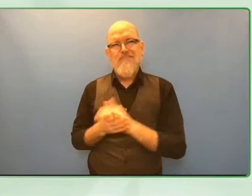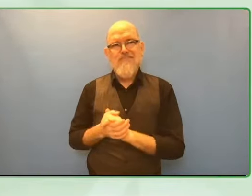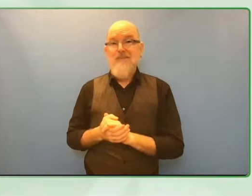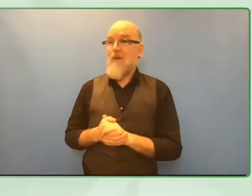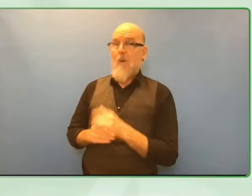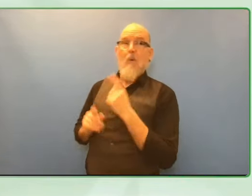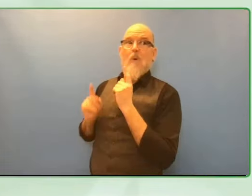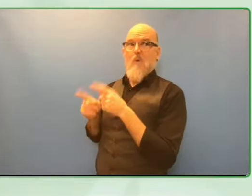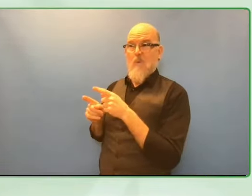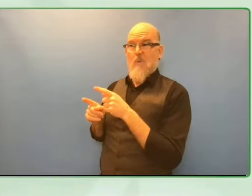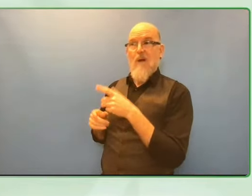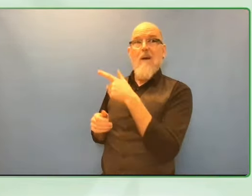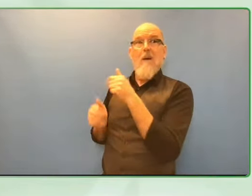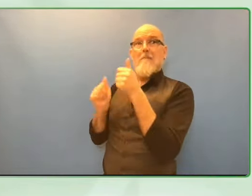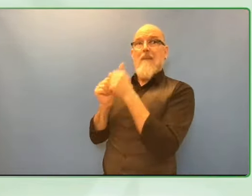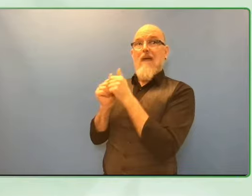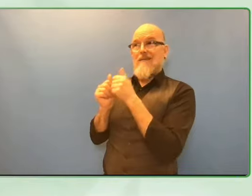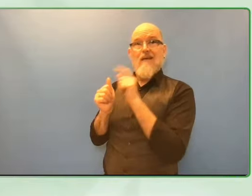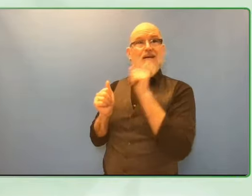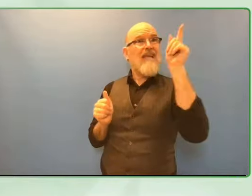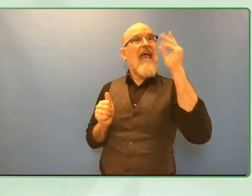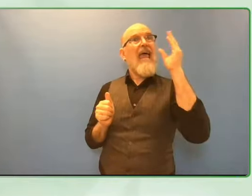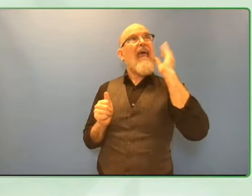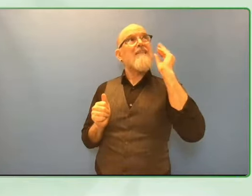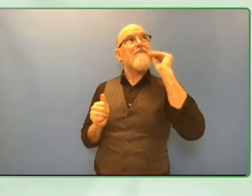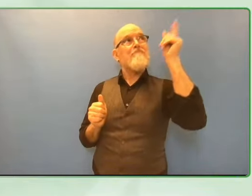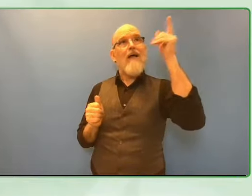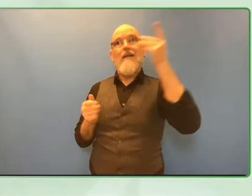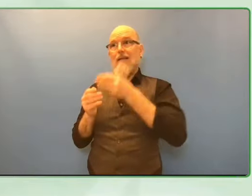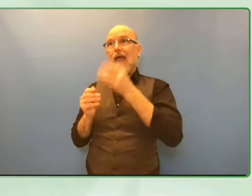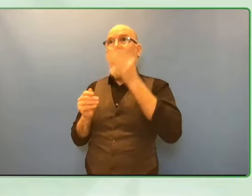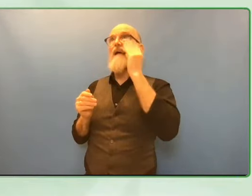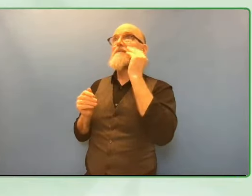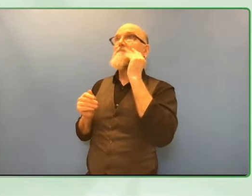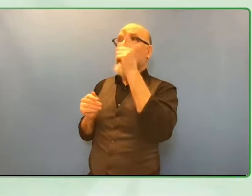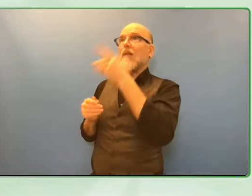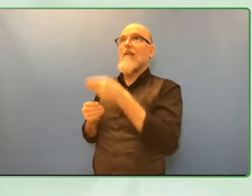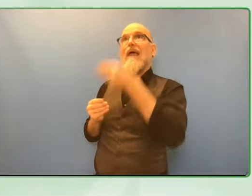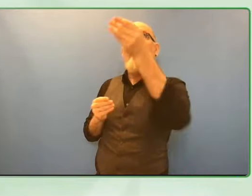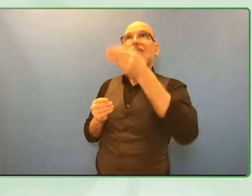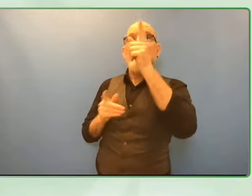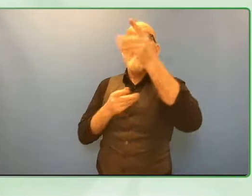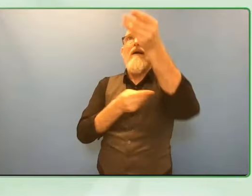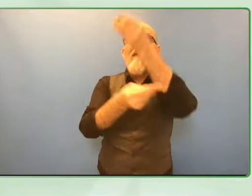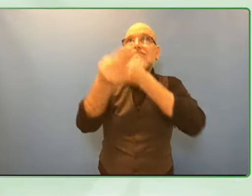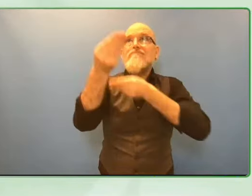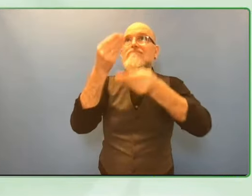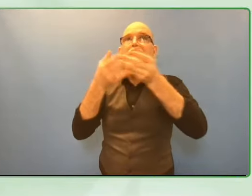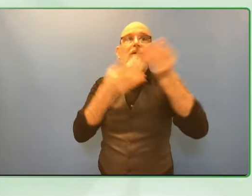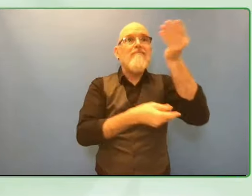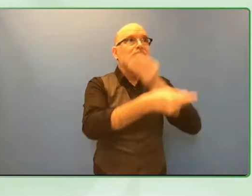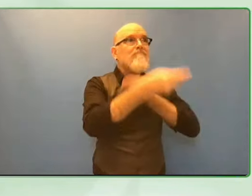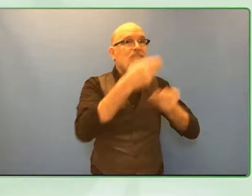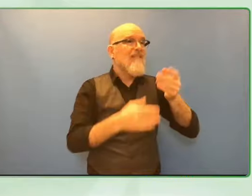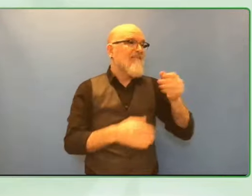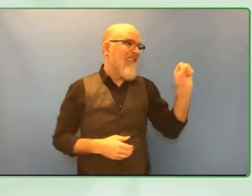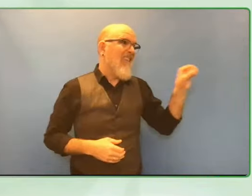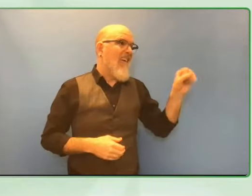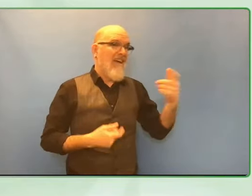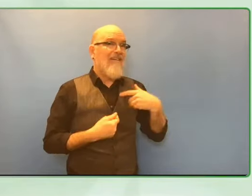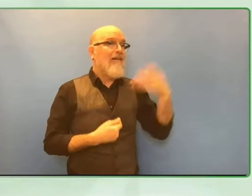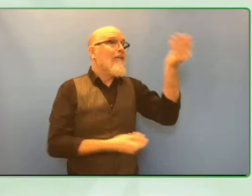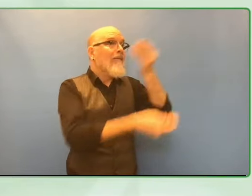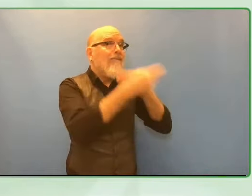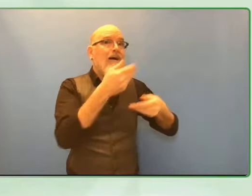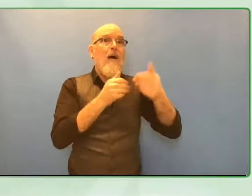Yes, and that must be a really very important part. Of course, it's also about continuous learning, also from each other, especially